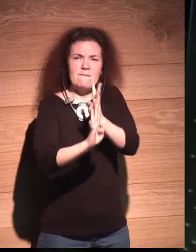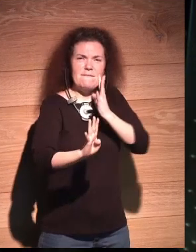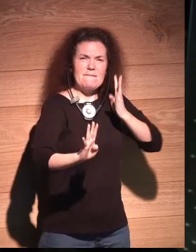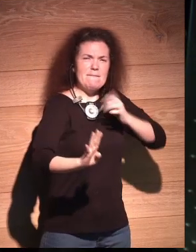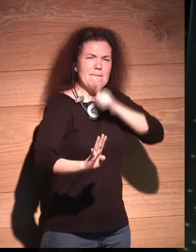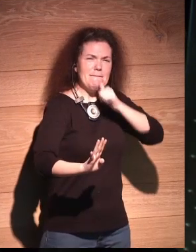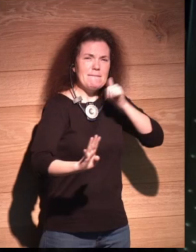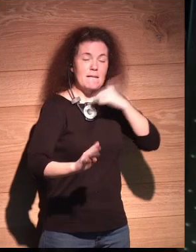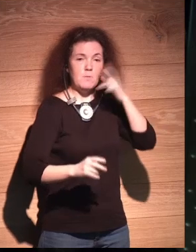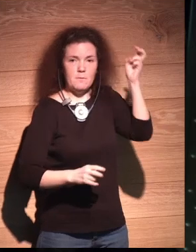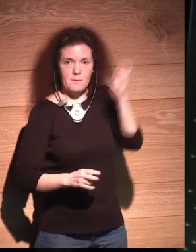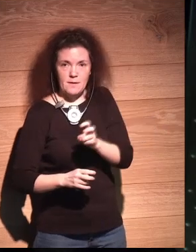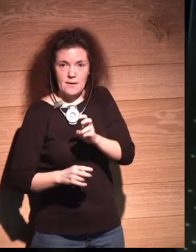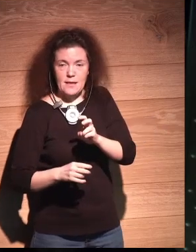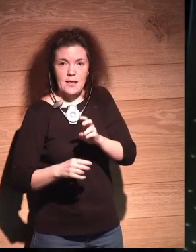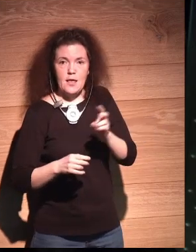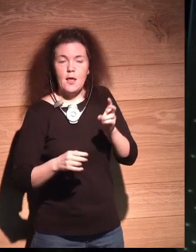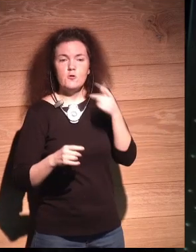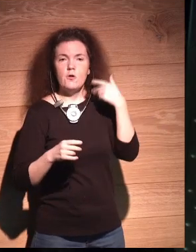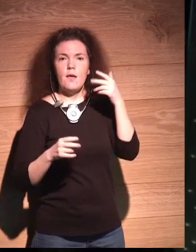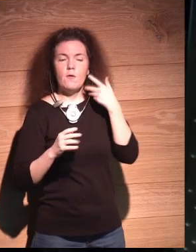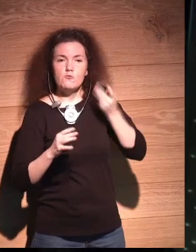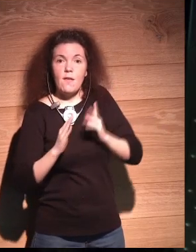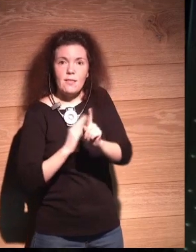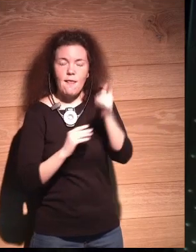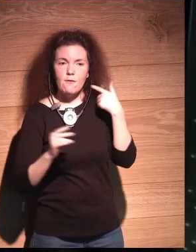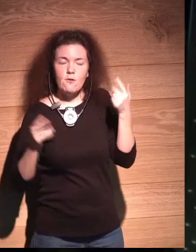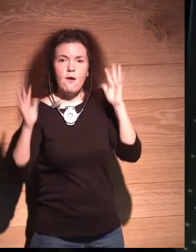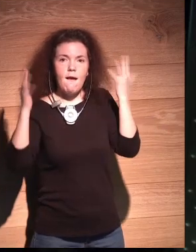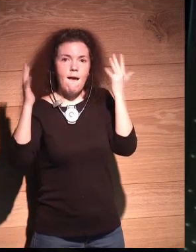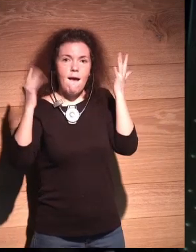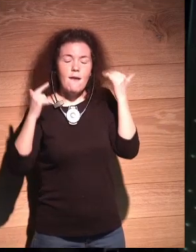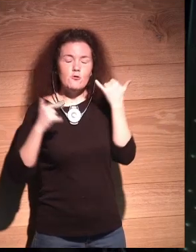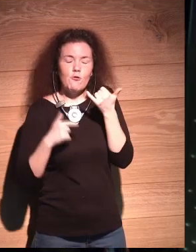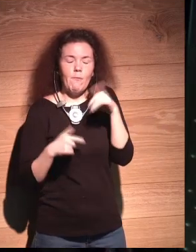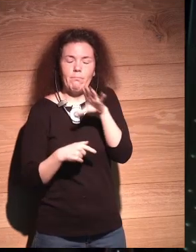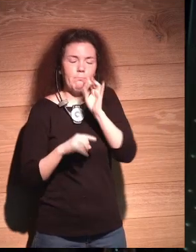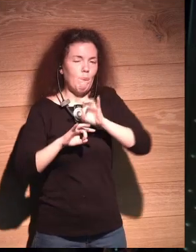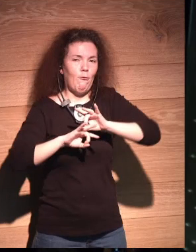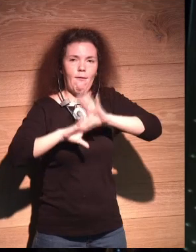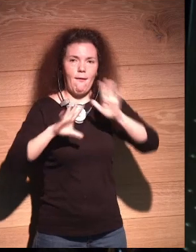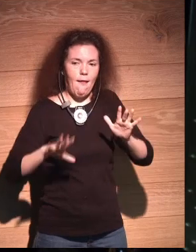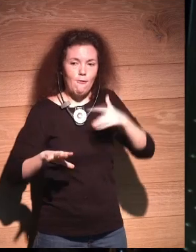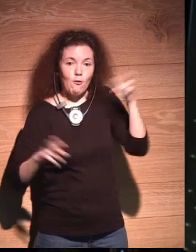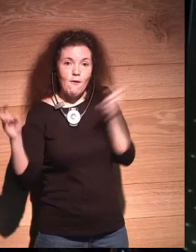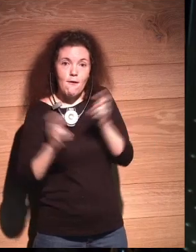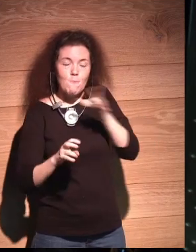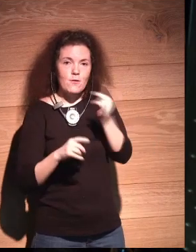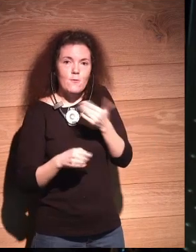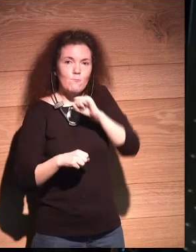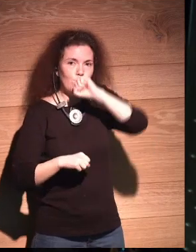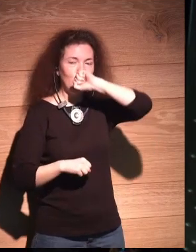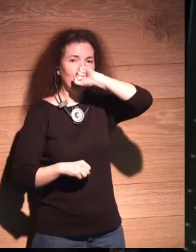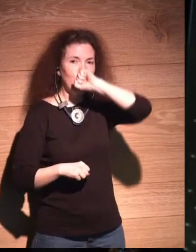passion for queuing for so long. I learned that Laurie was here because I heard your applause. So I suppose